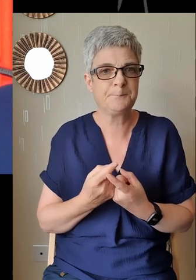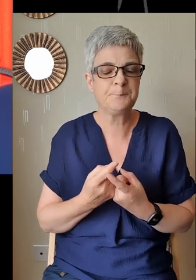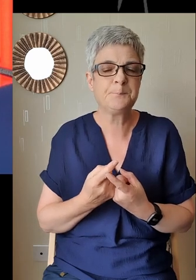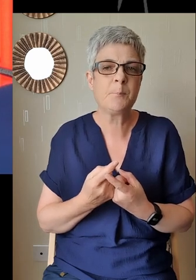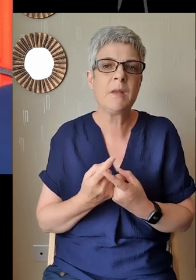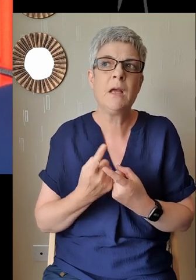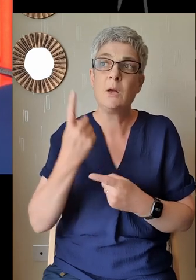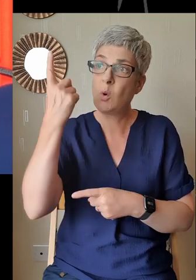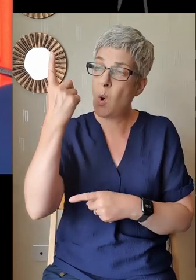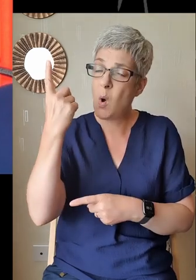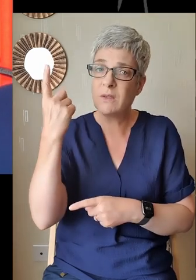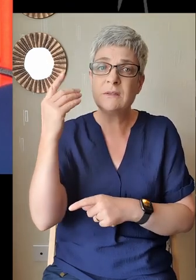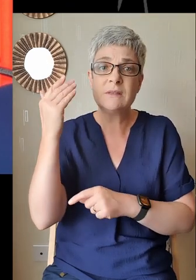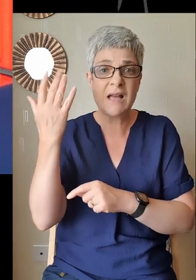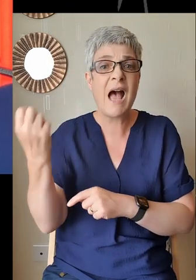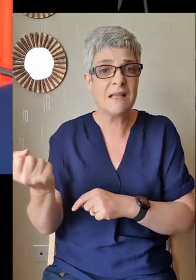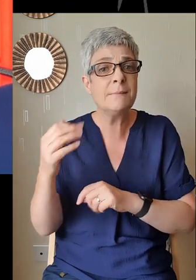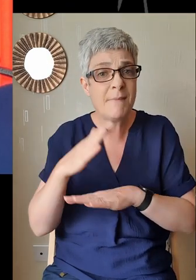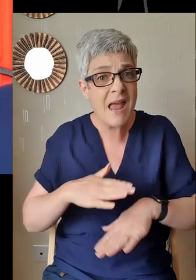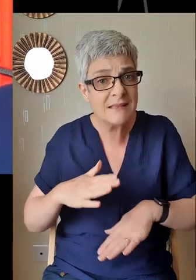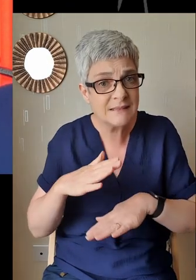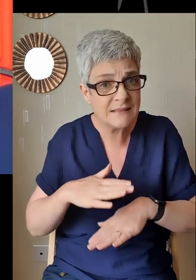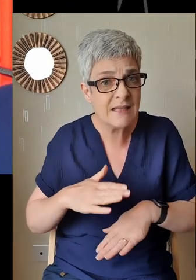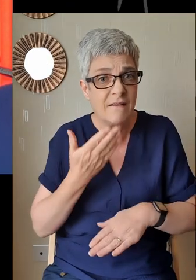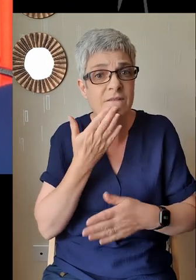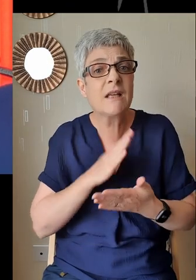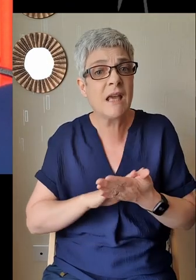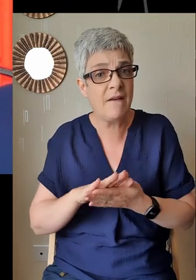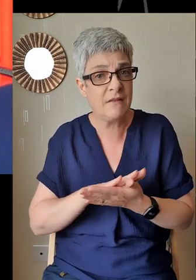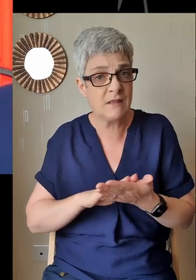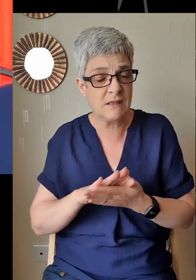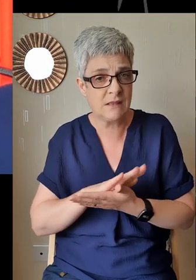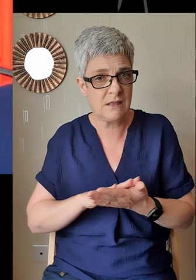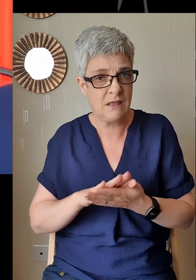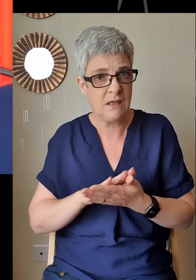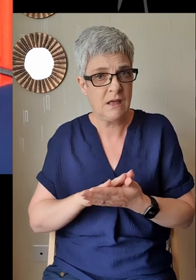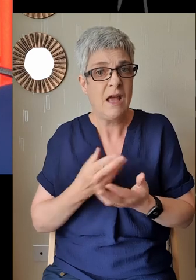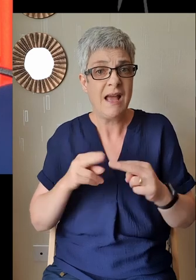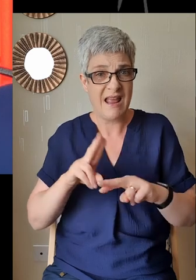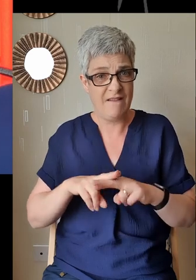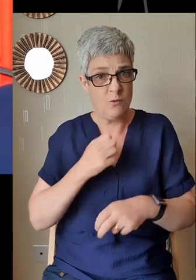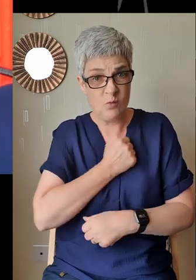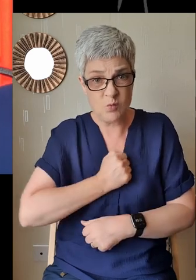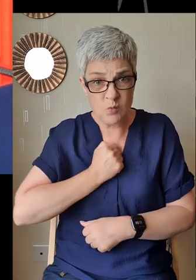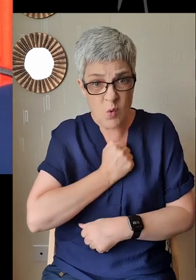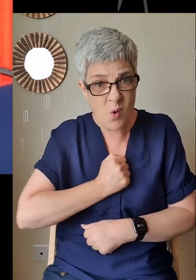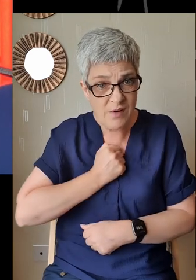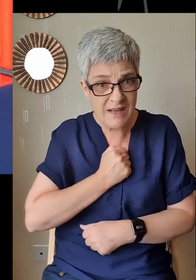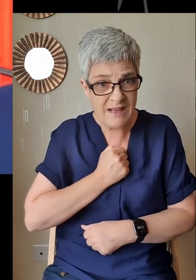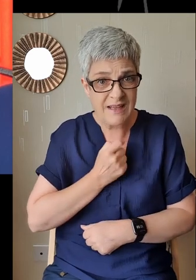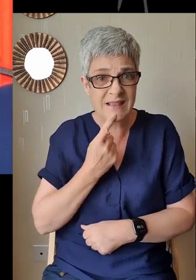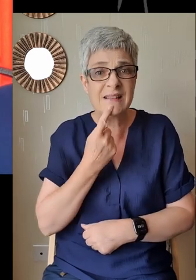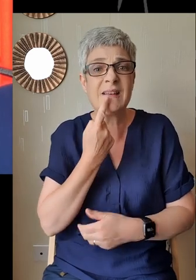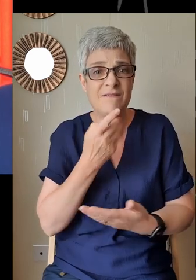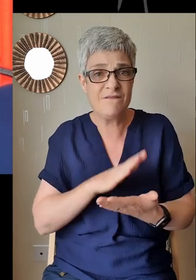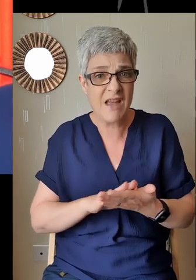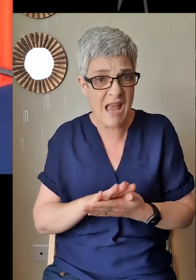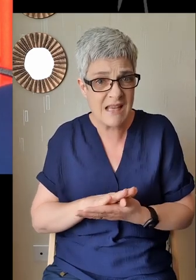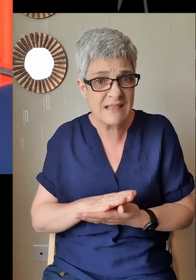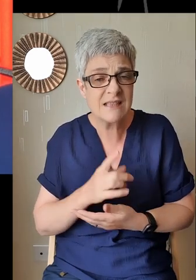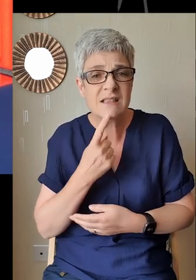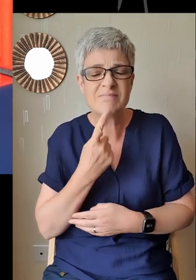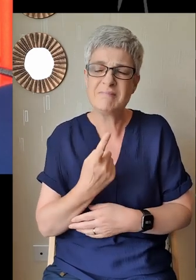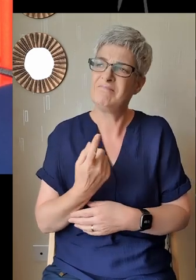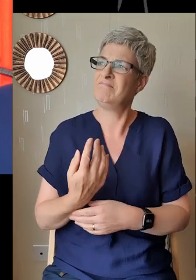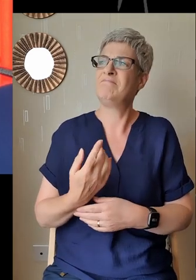God is a God of mercy and who forgives. And those who repent and confess and who repent on a regular